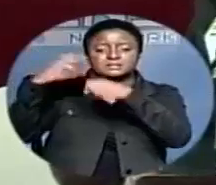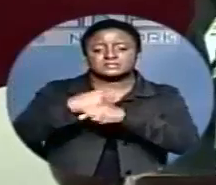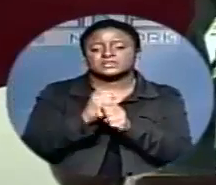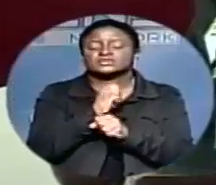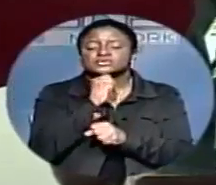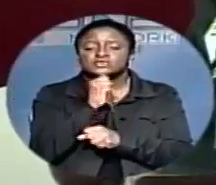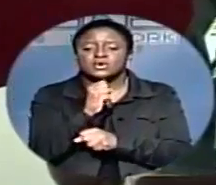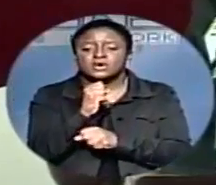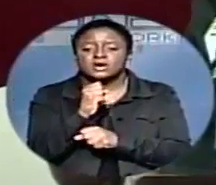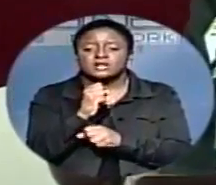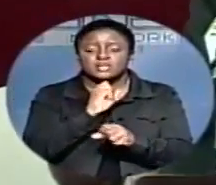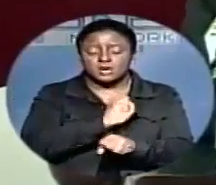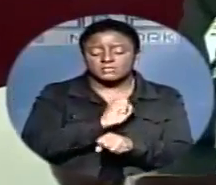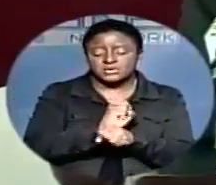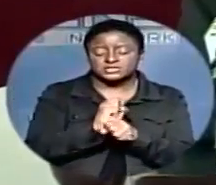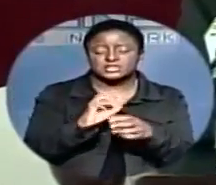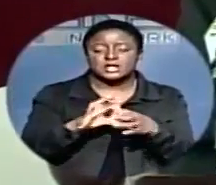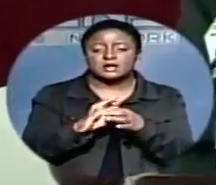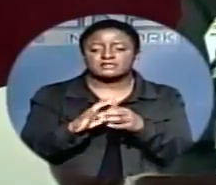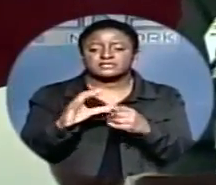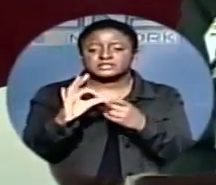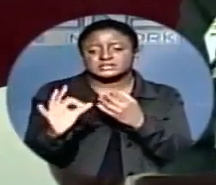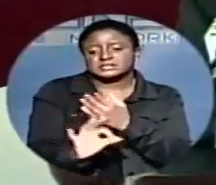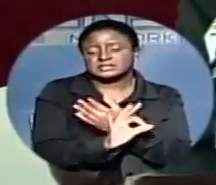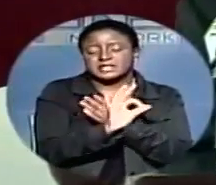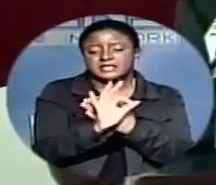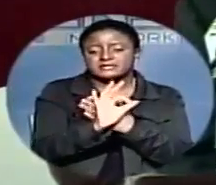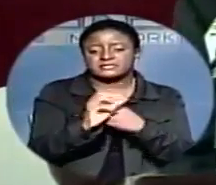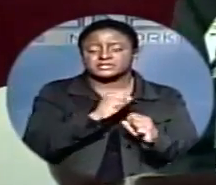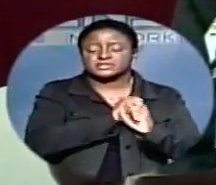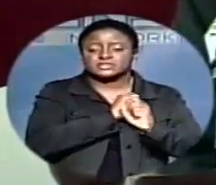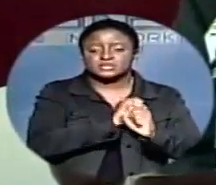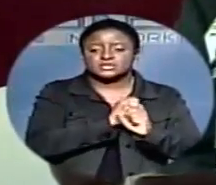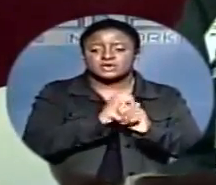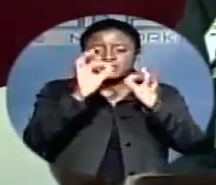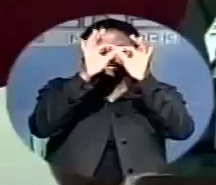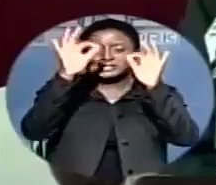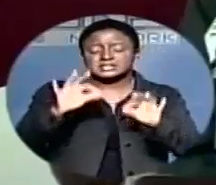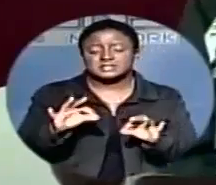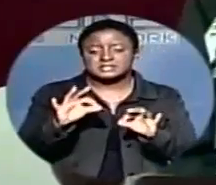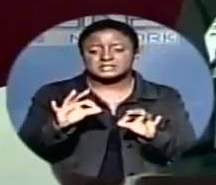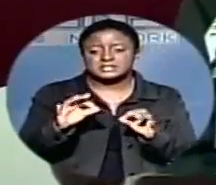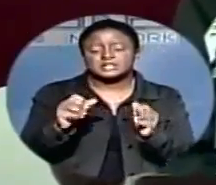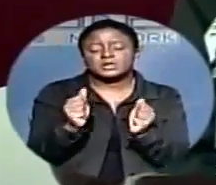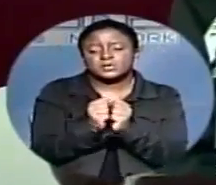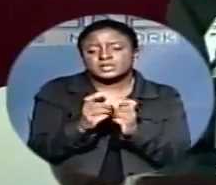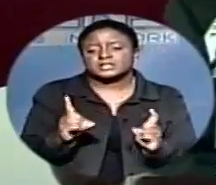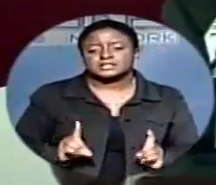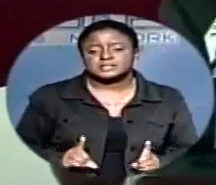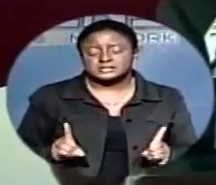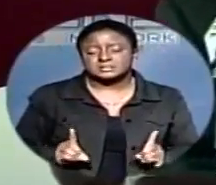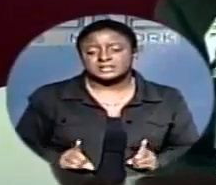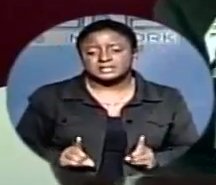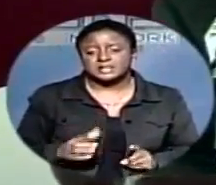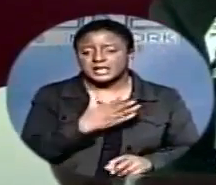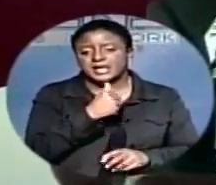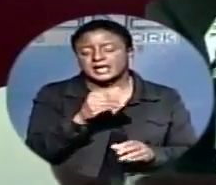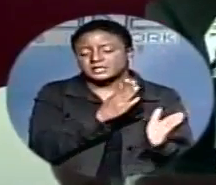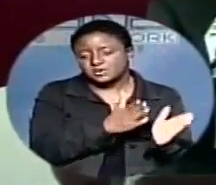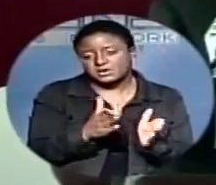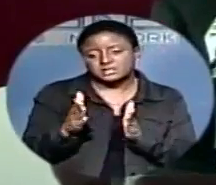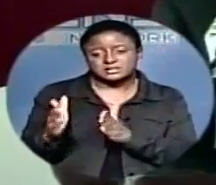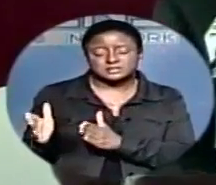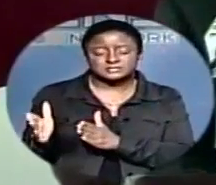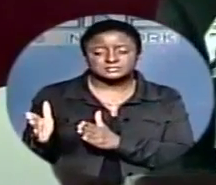operation of a safe, secure facility that is characterized by discipline and